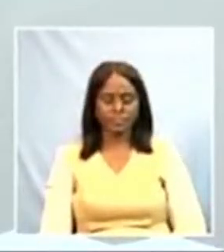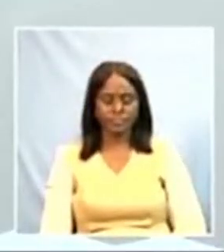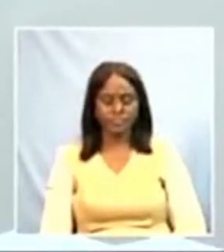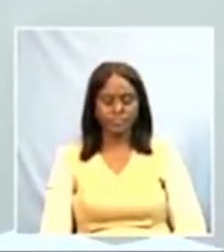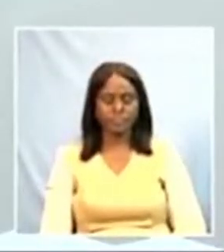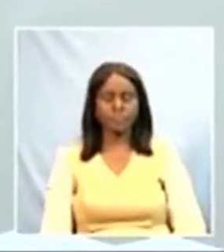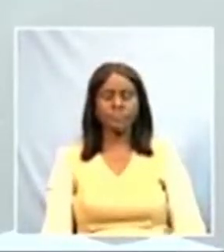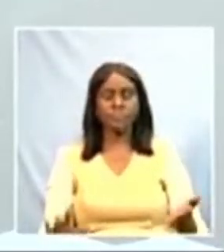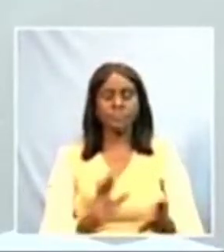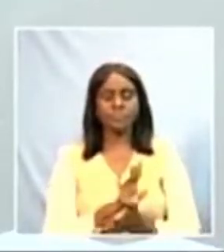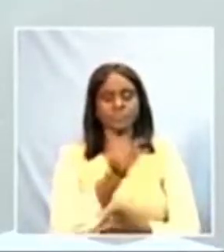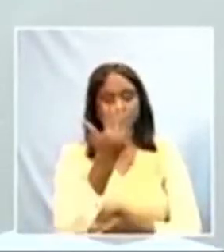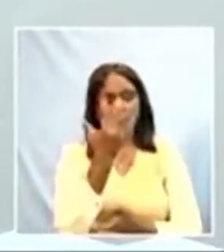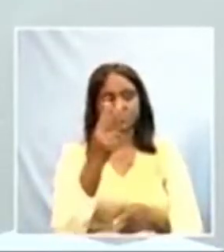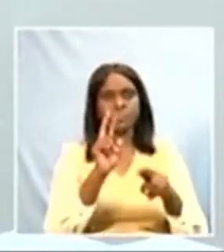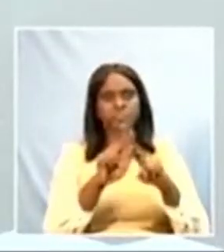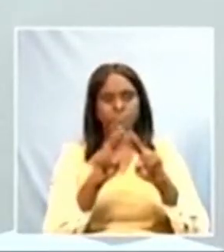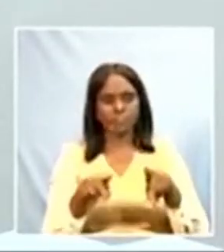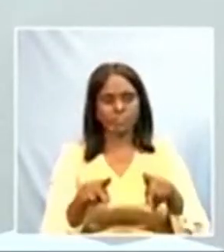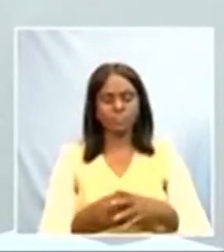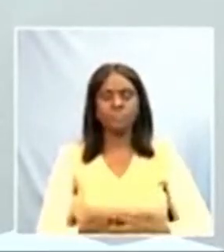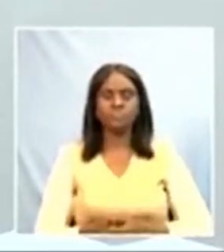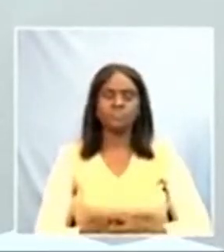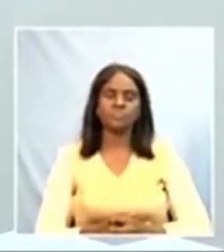On page 15, Chairperson,